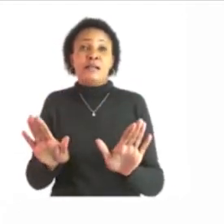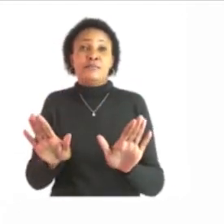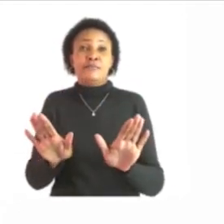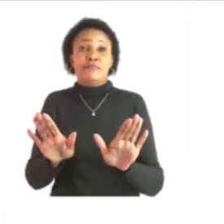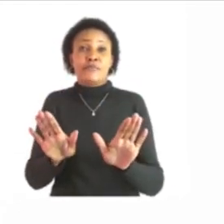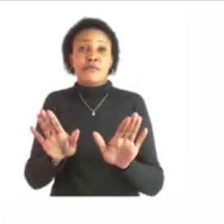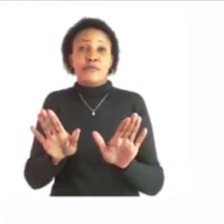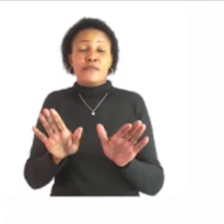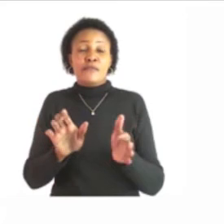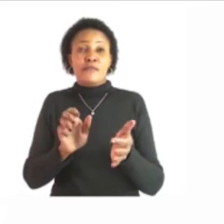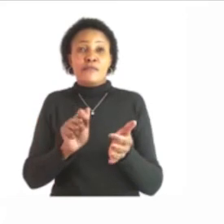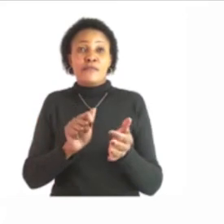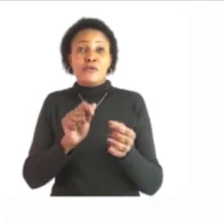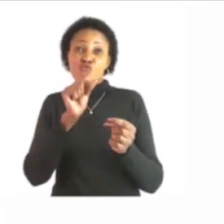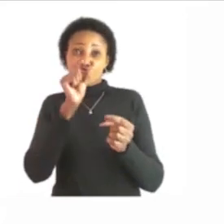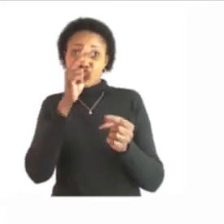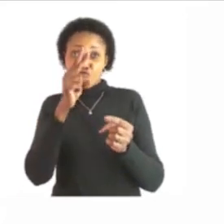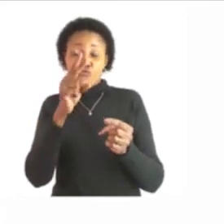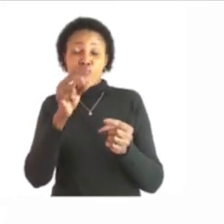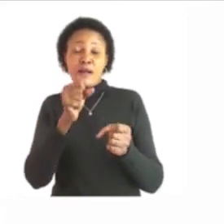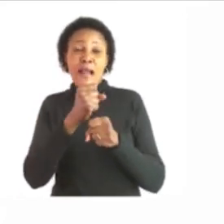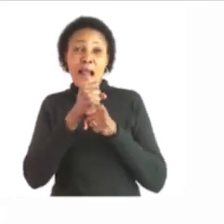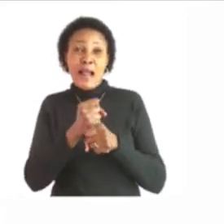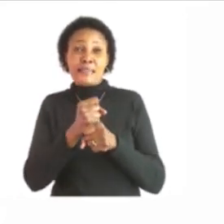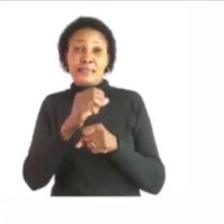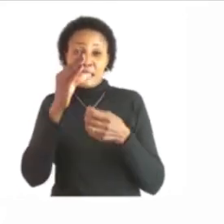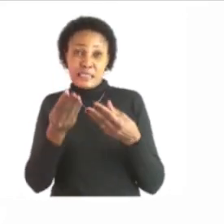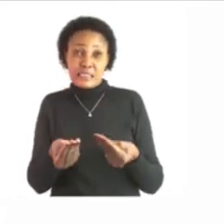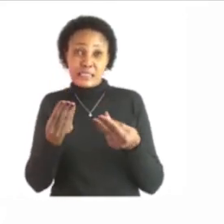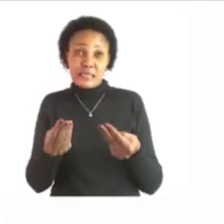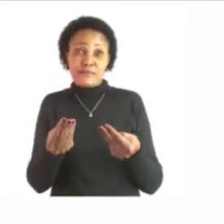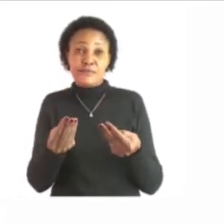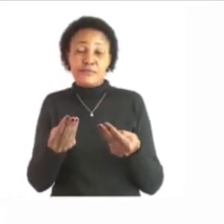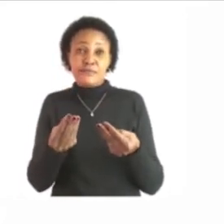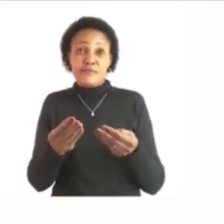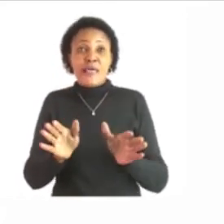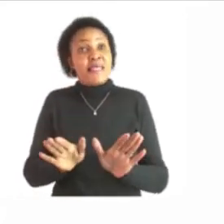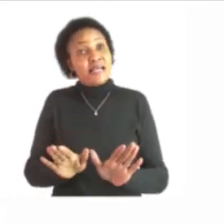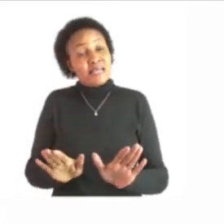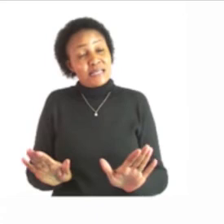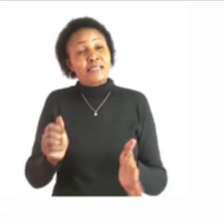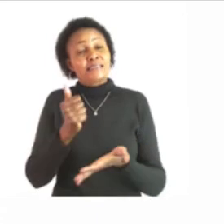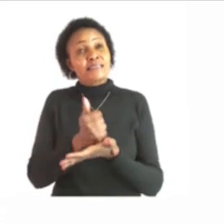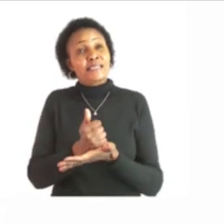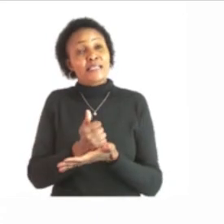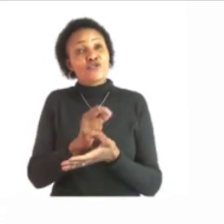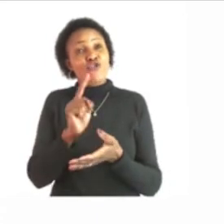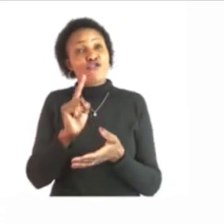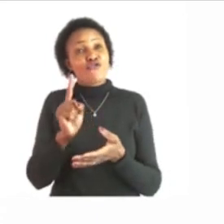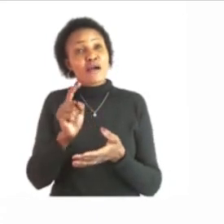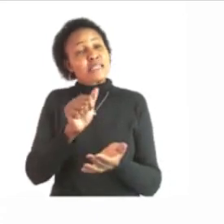words, hard and soft. Now the girl, she's sitting on something, and it's